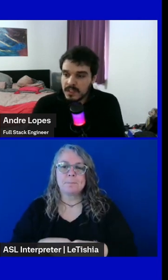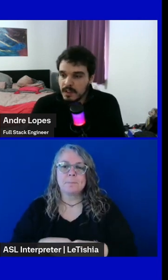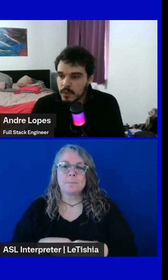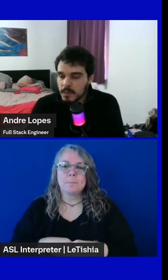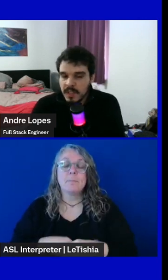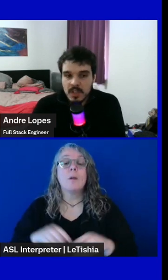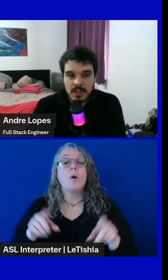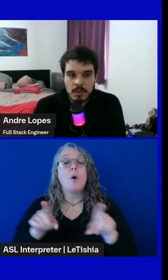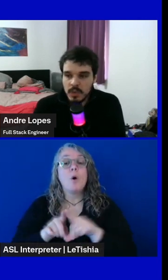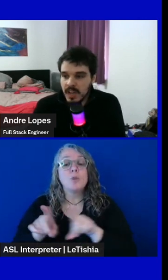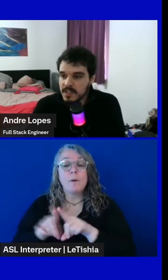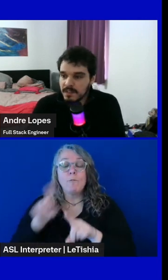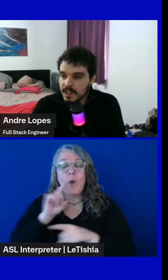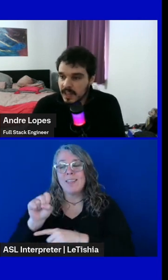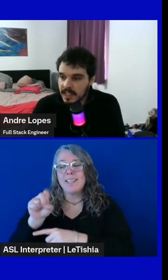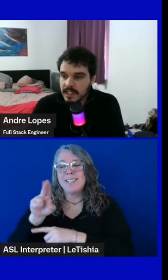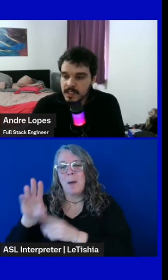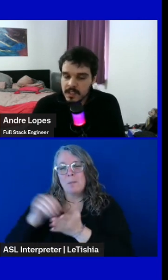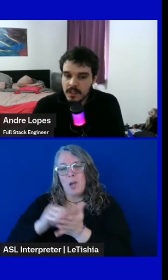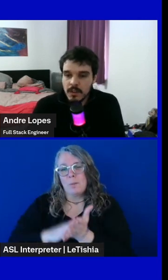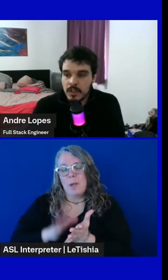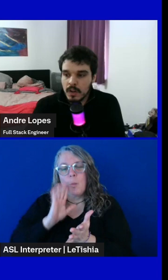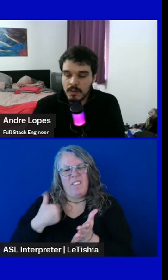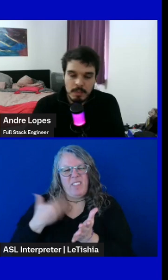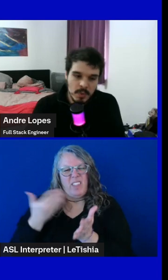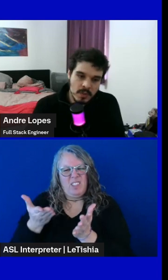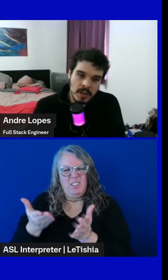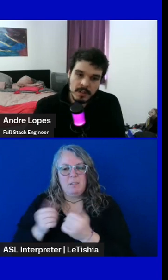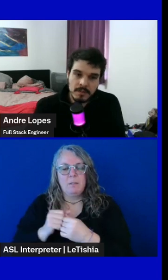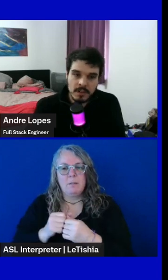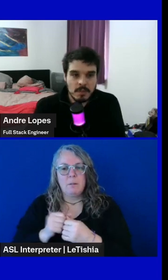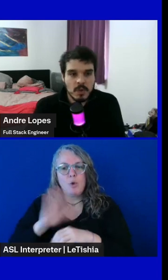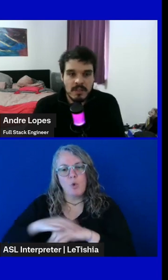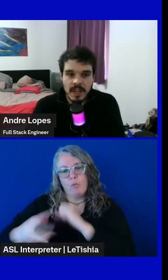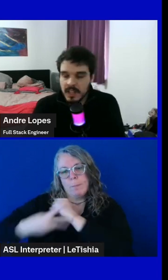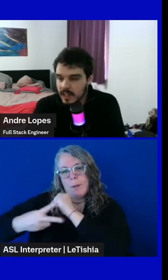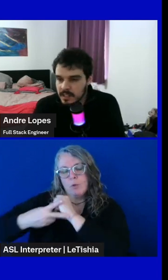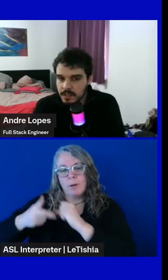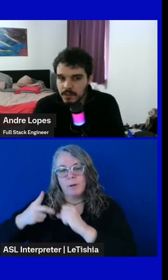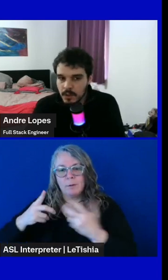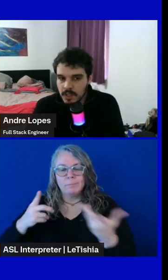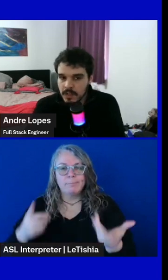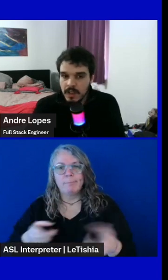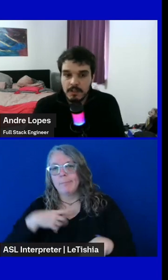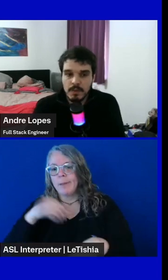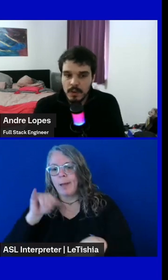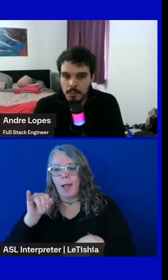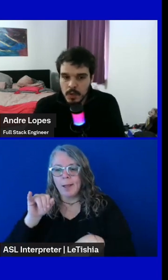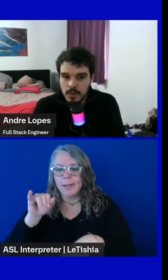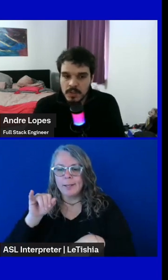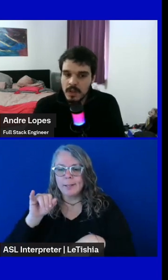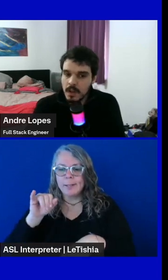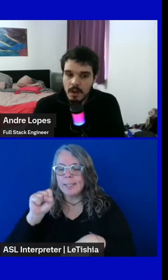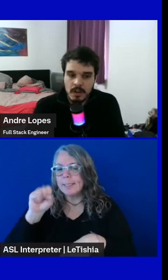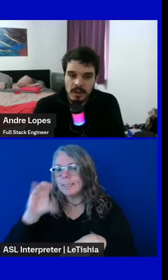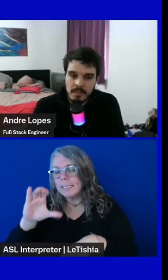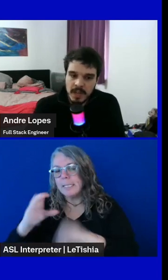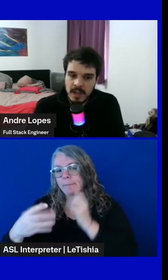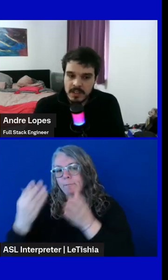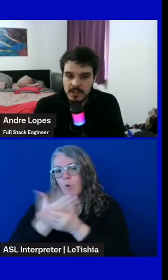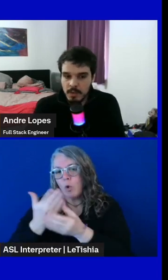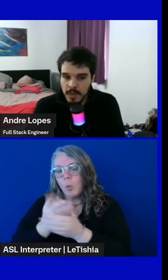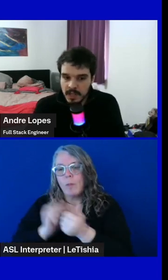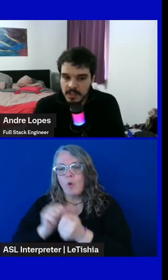Also, for the self-documentation, you would have something like this on your repository. For example, you have like an IAC folder, like with your modules. all